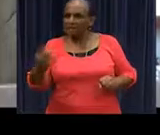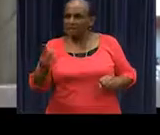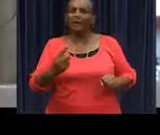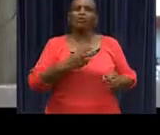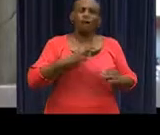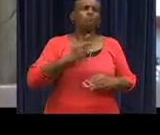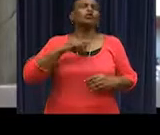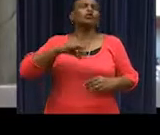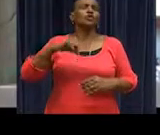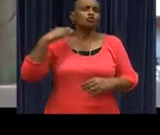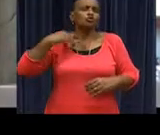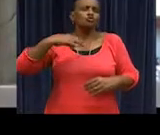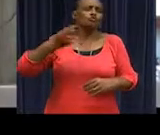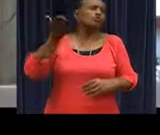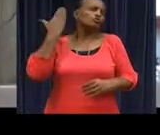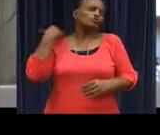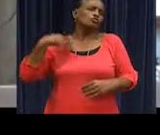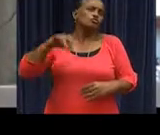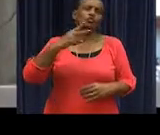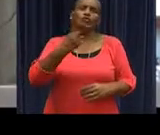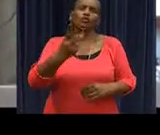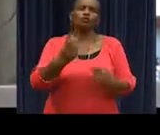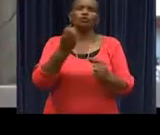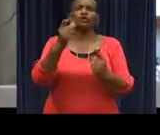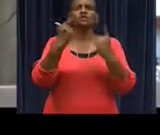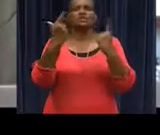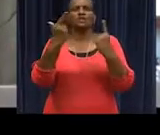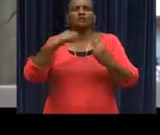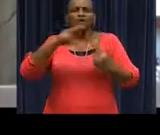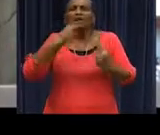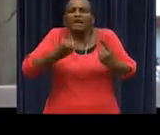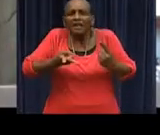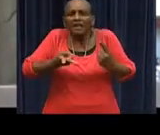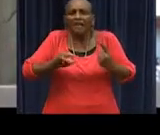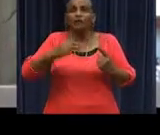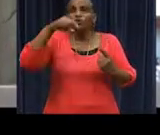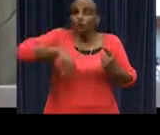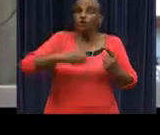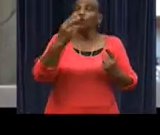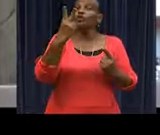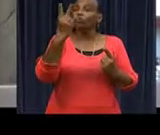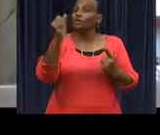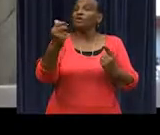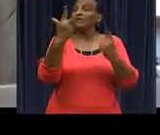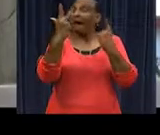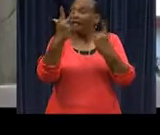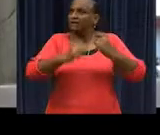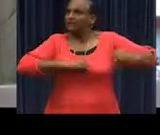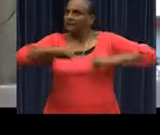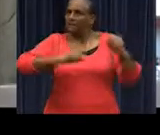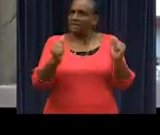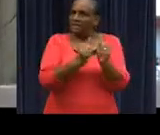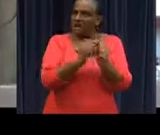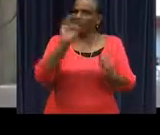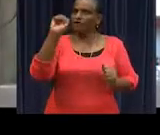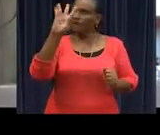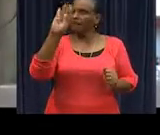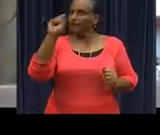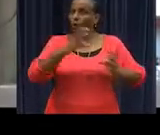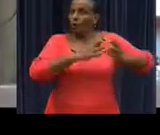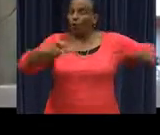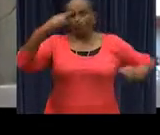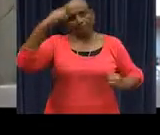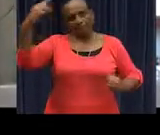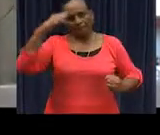time looks back on the year 2017. The year 2018 will be a dynamic year for the ABS. There are gigantic